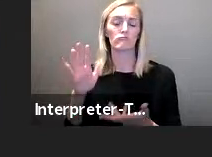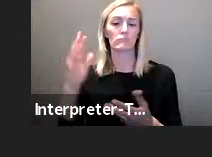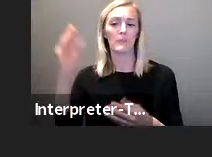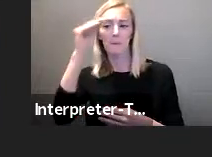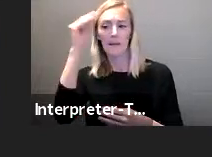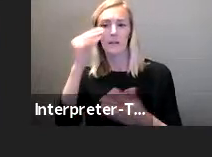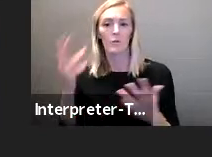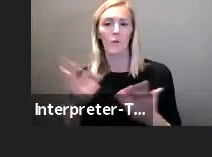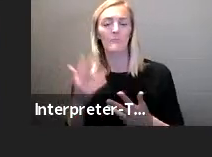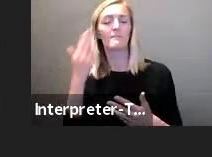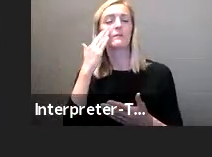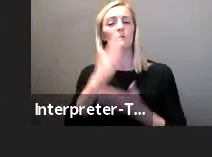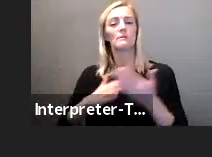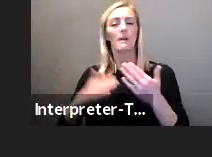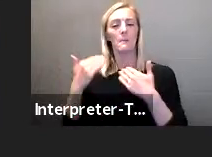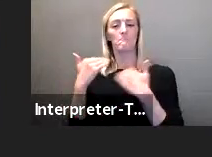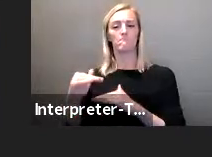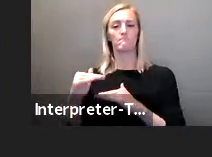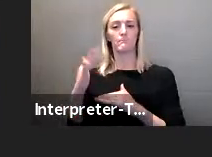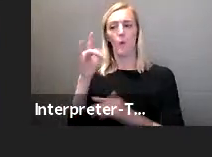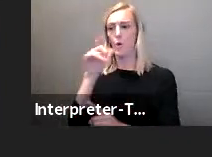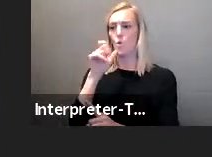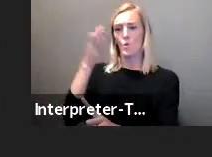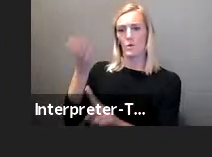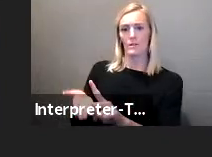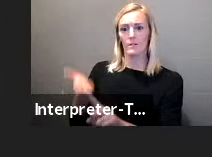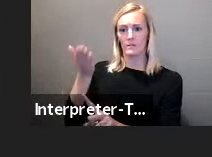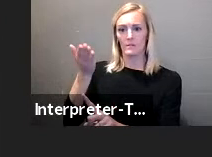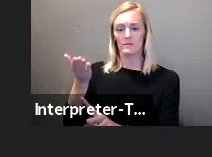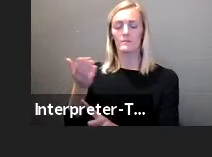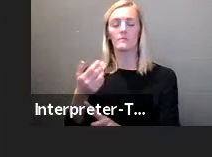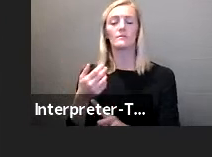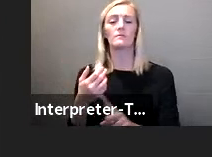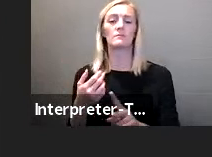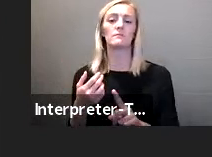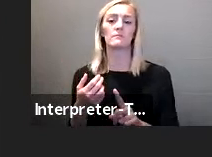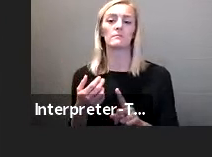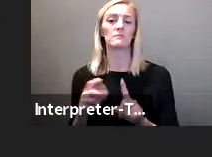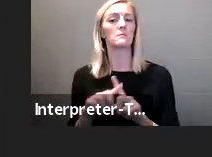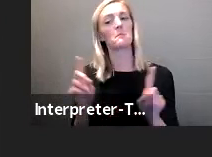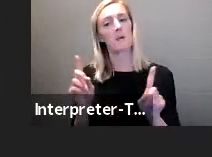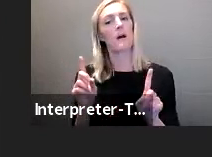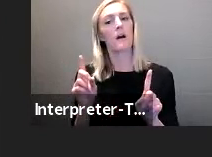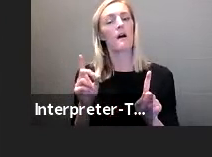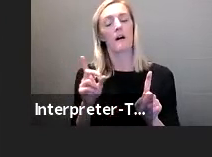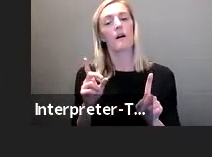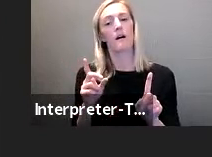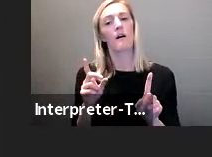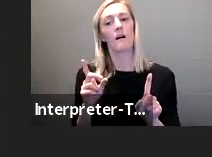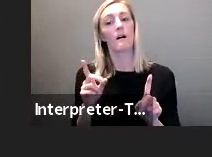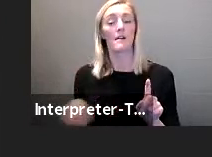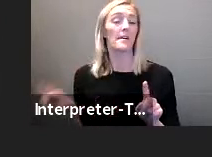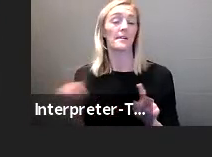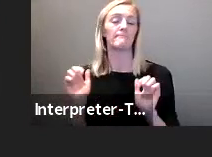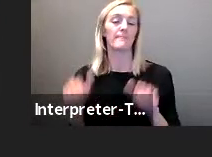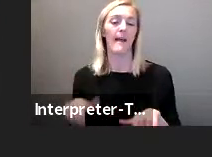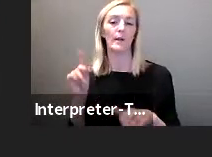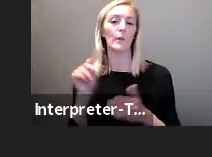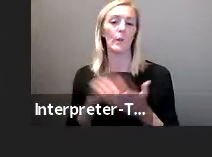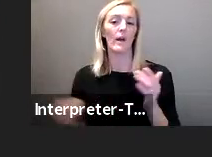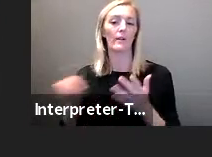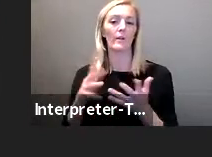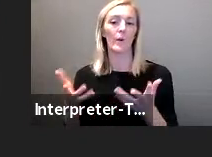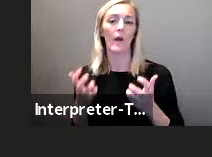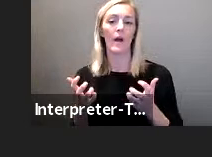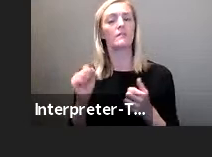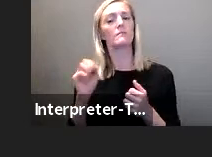some restraints because of, who they are and where they are, but people can do what they want to do. And so where